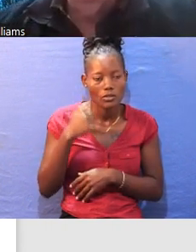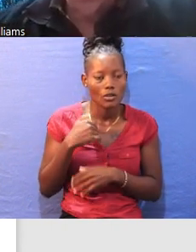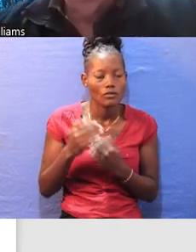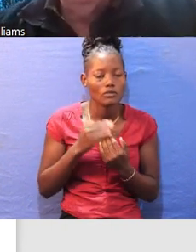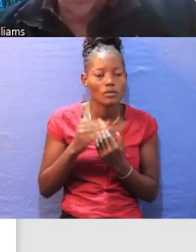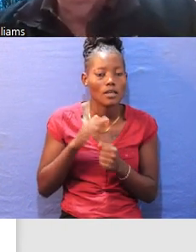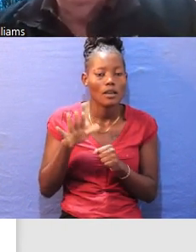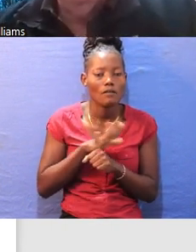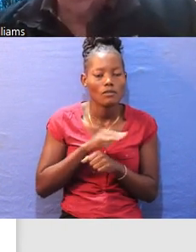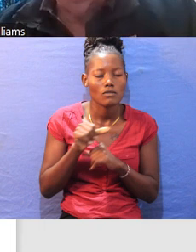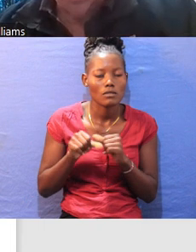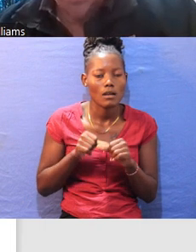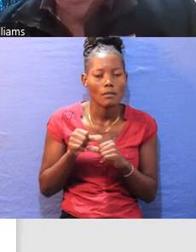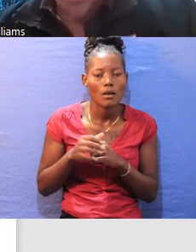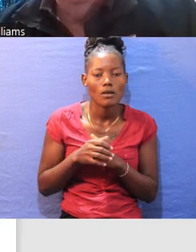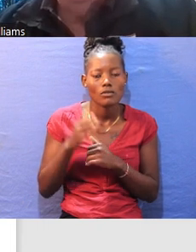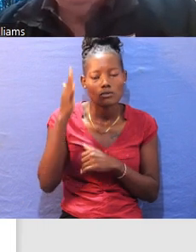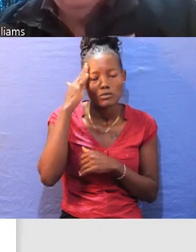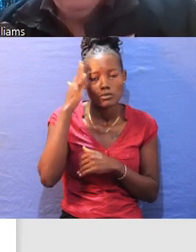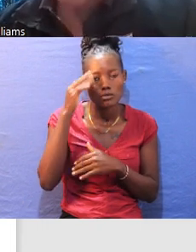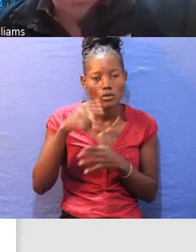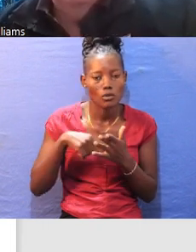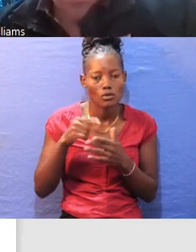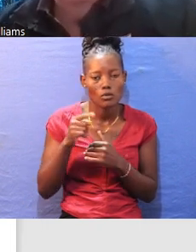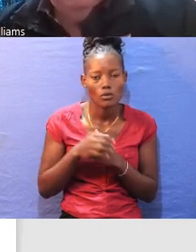about, you know, what's the